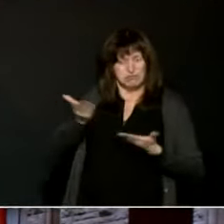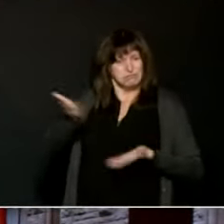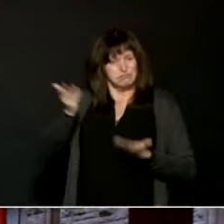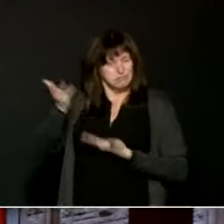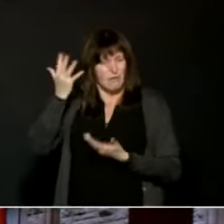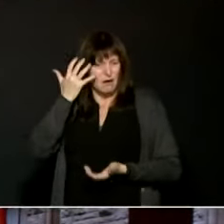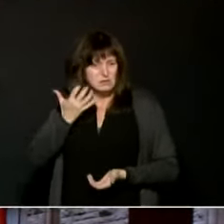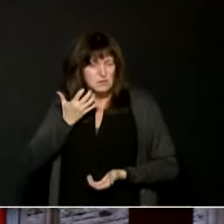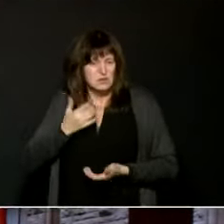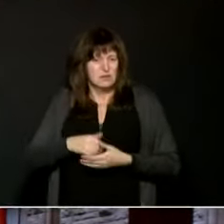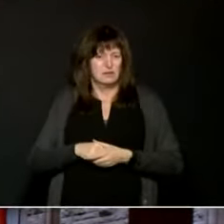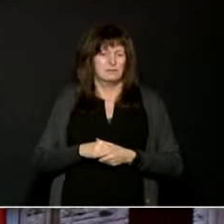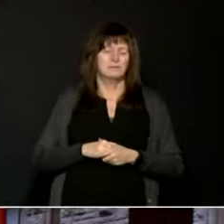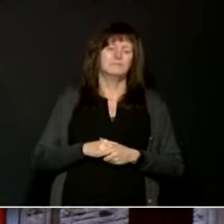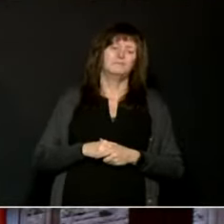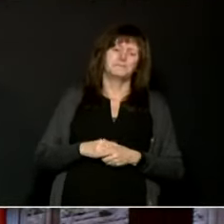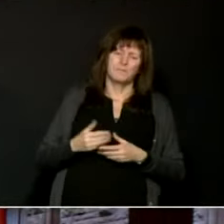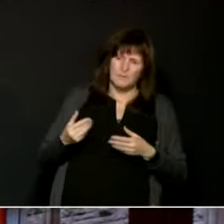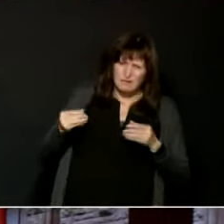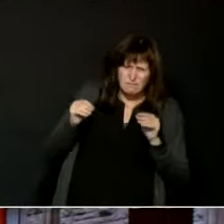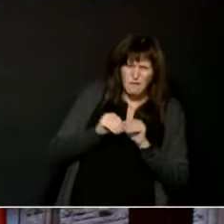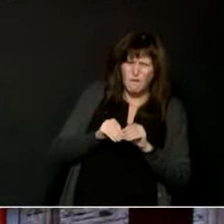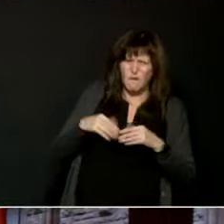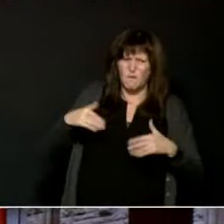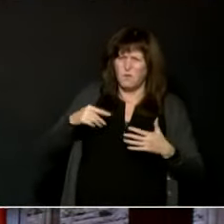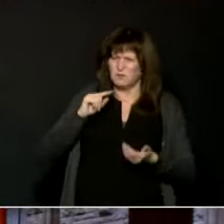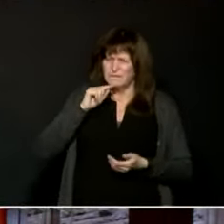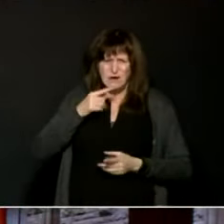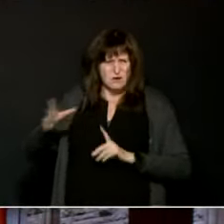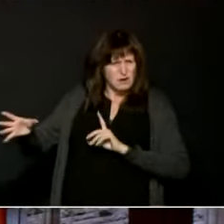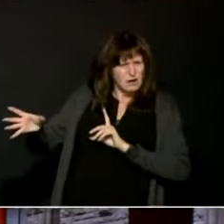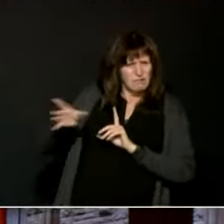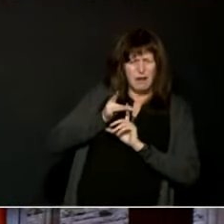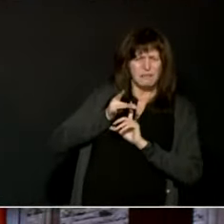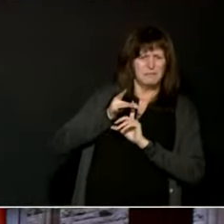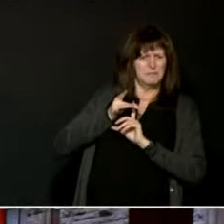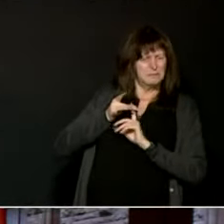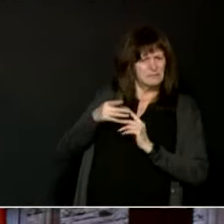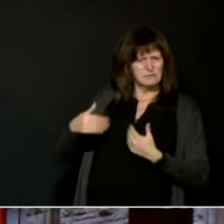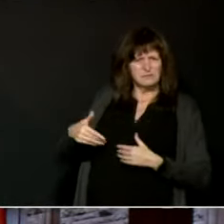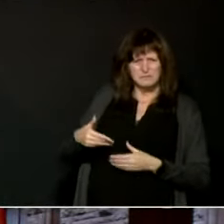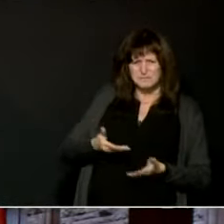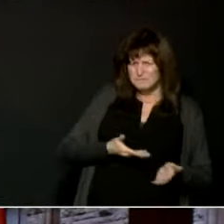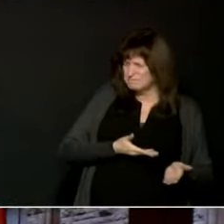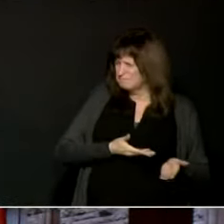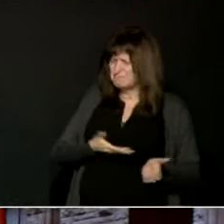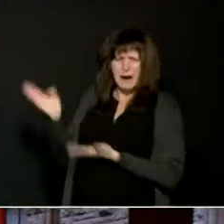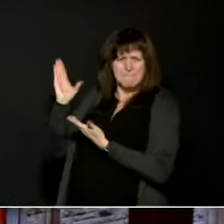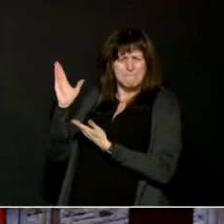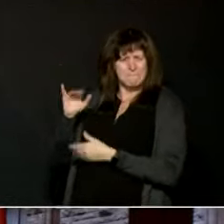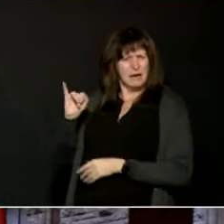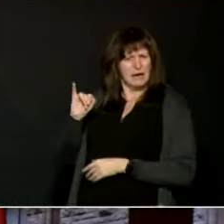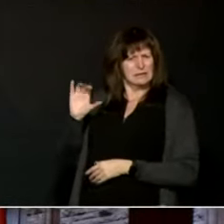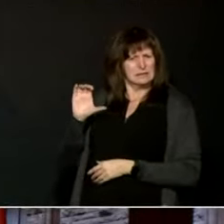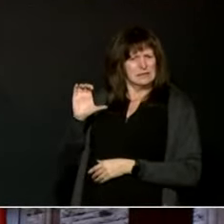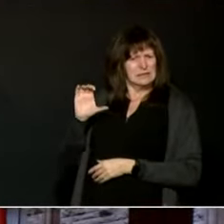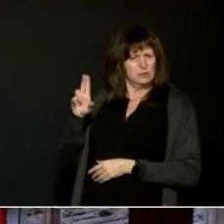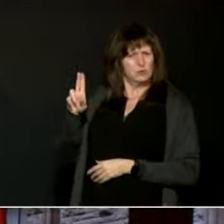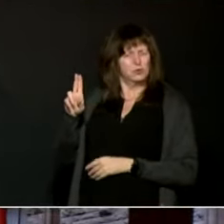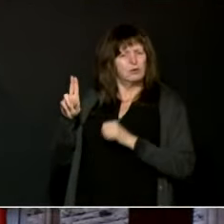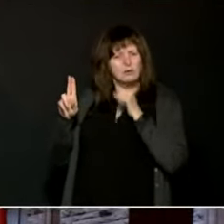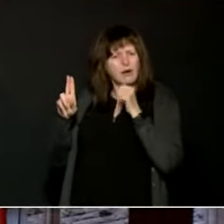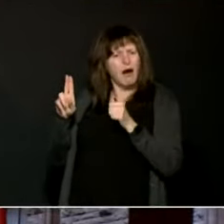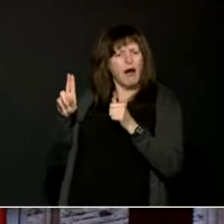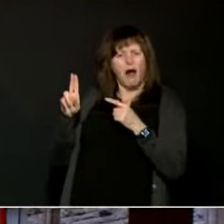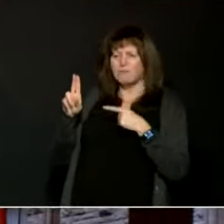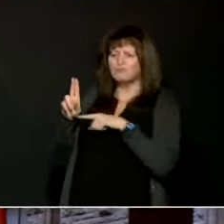in more acute conditions, going straight into ICU is almost twice as high as with the regular COVID. And the rate of death, unfortunately, is